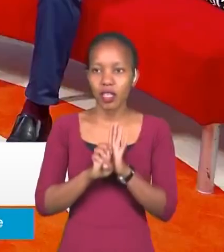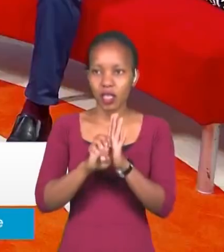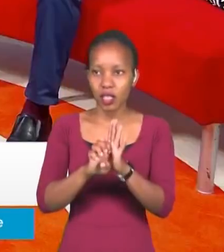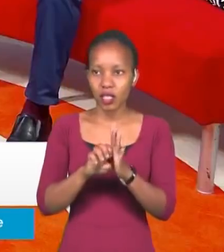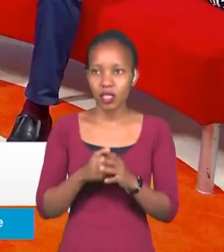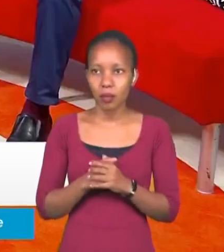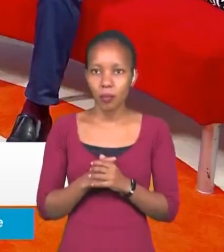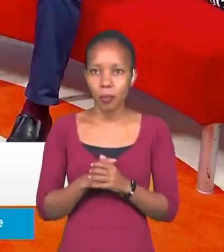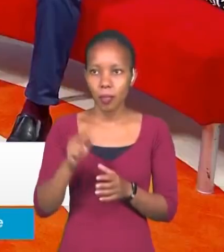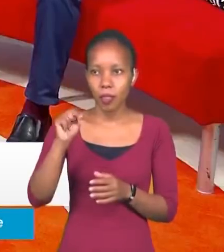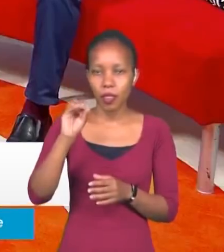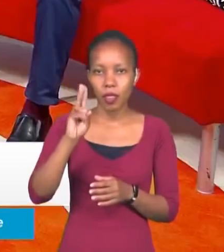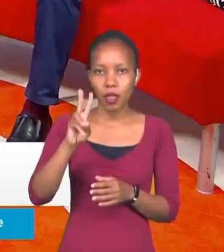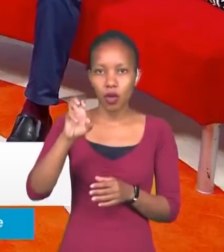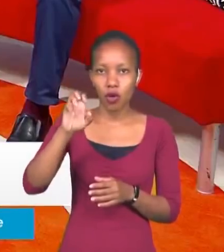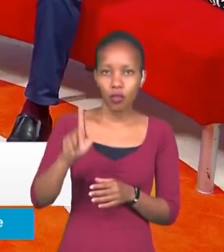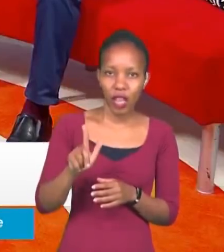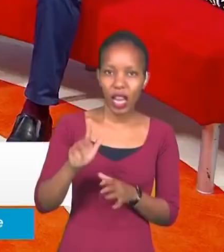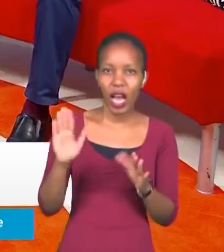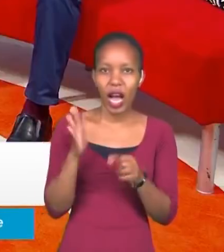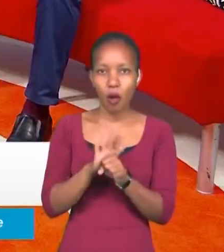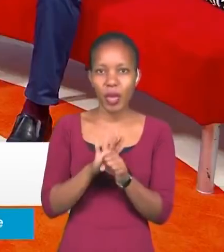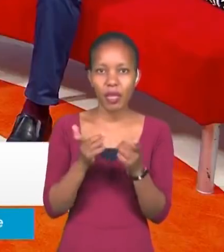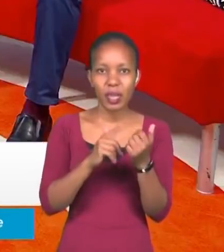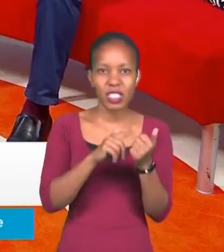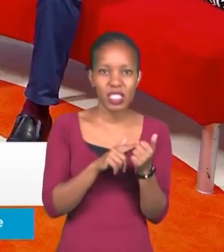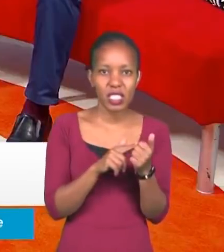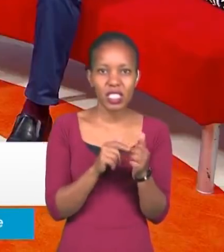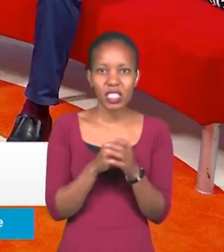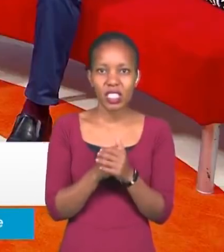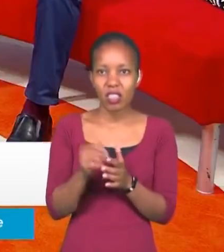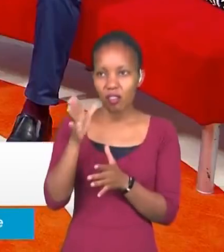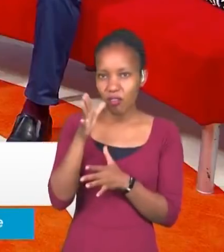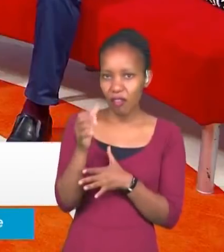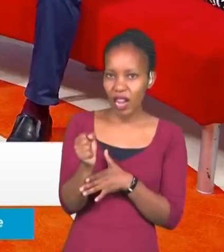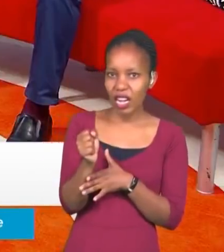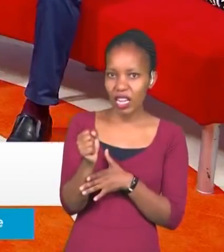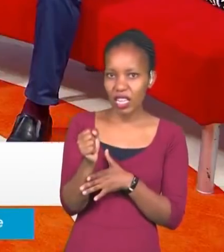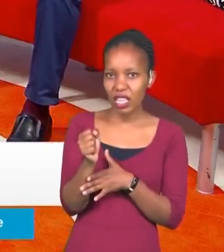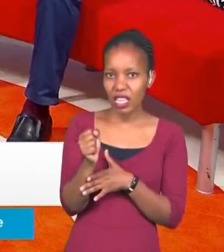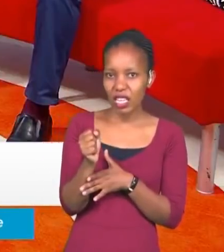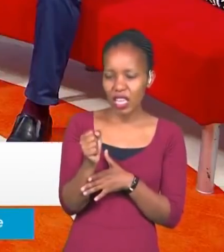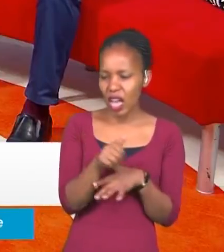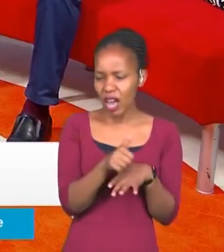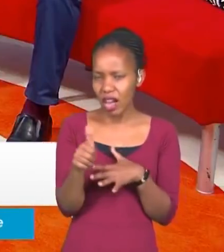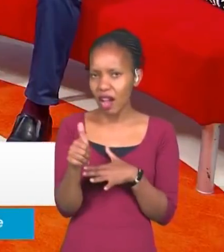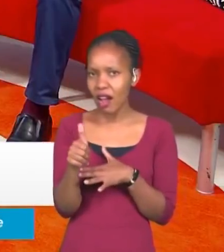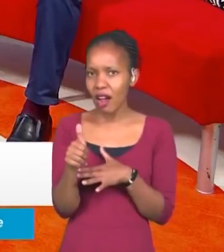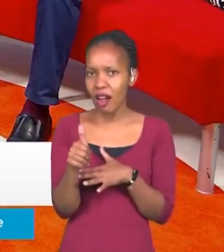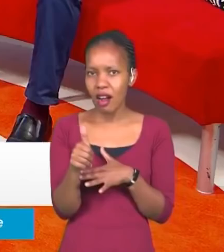the current novel you're reading, how many pages? I think it's 500 pages. And the other one